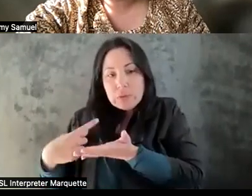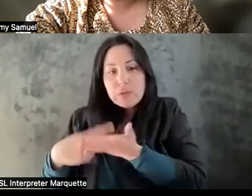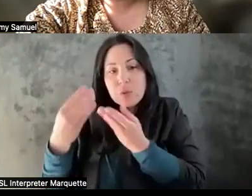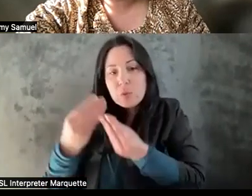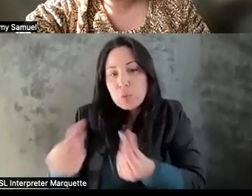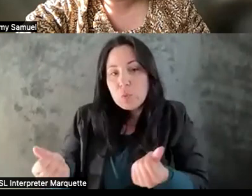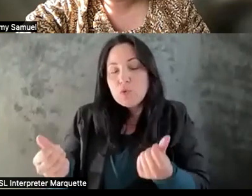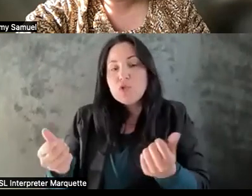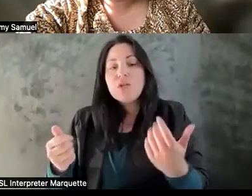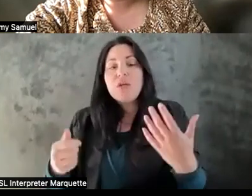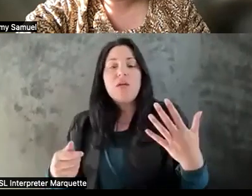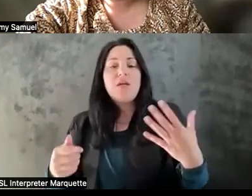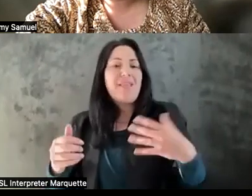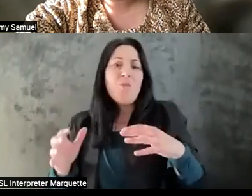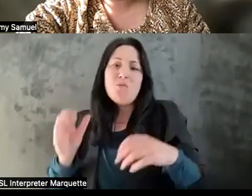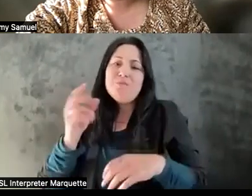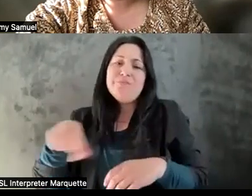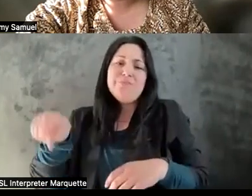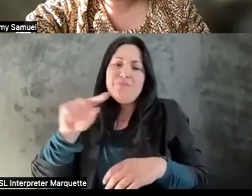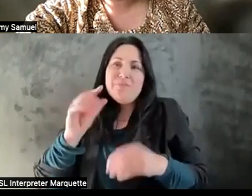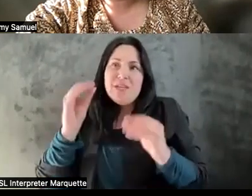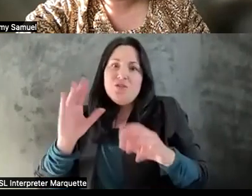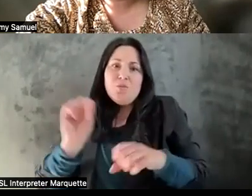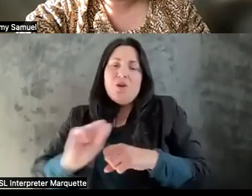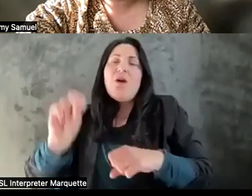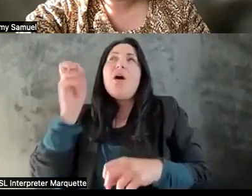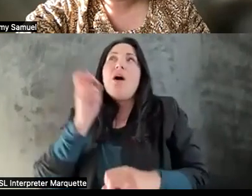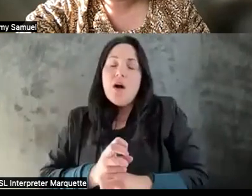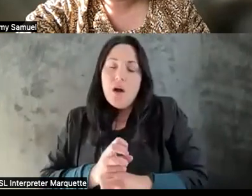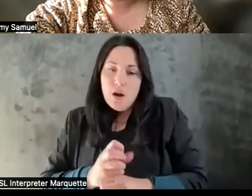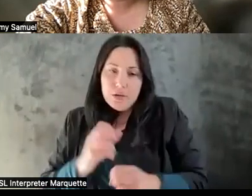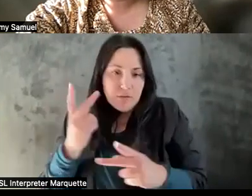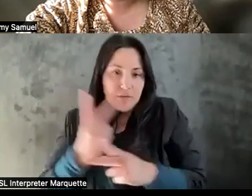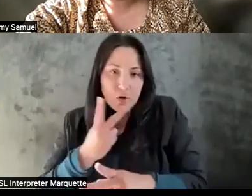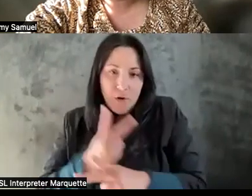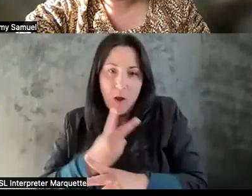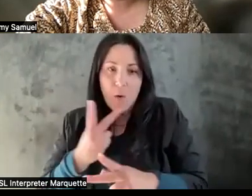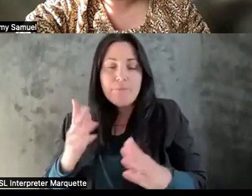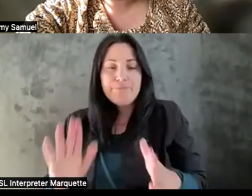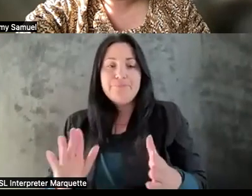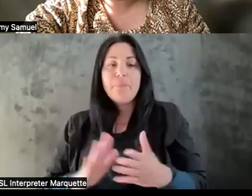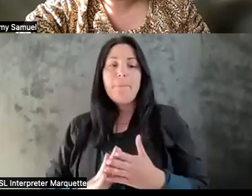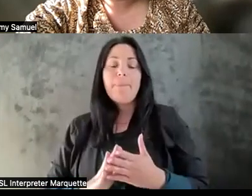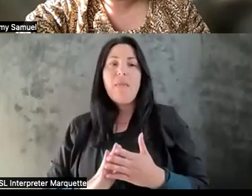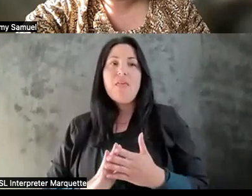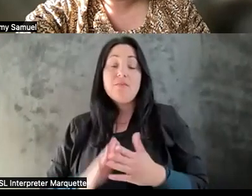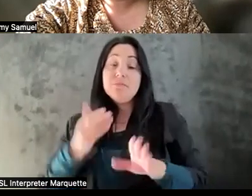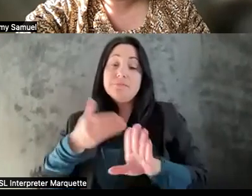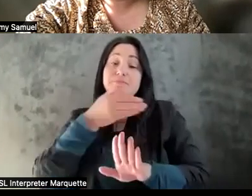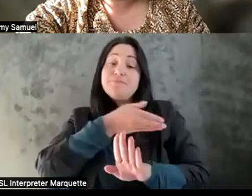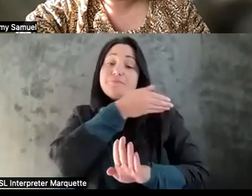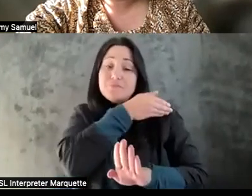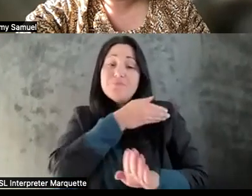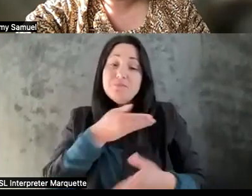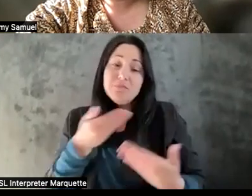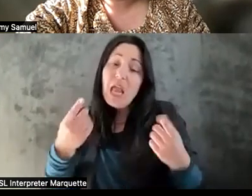their problems. And so it is going to be, you know, there's definitely has been times where,